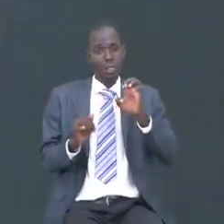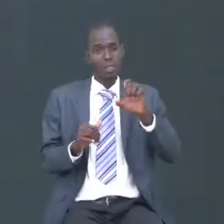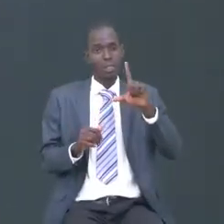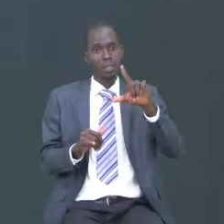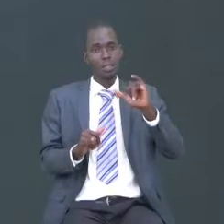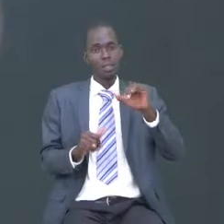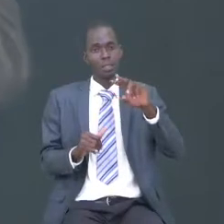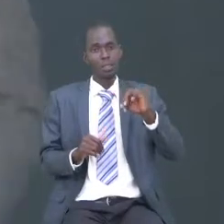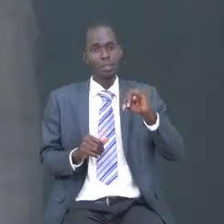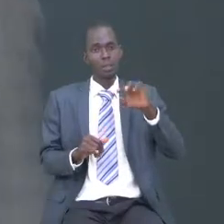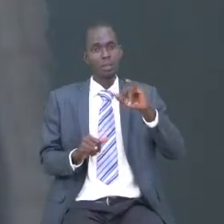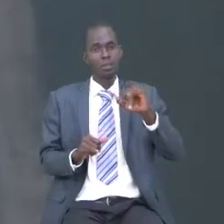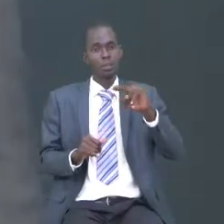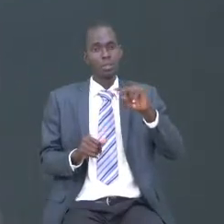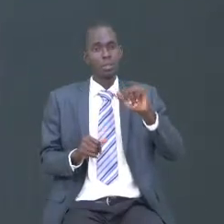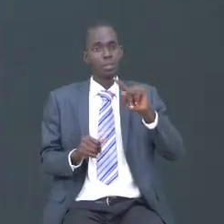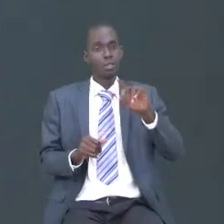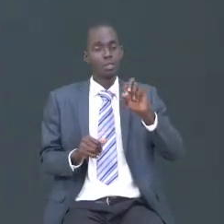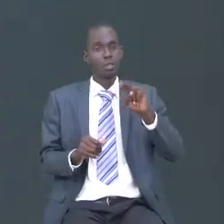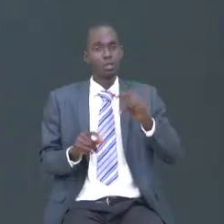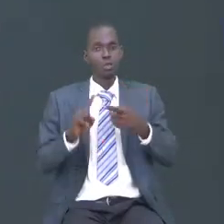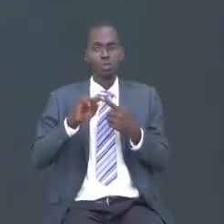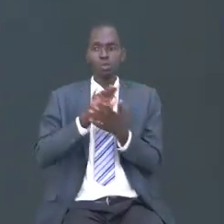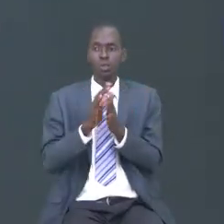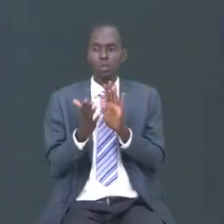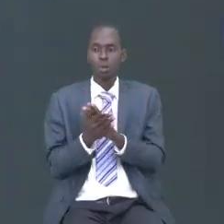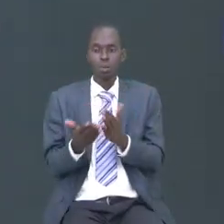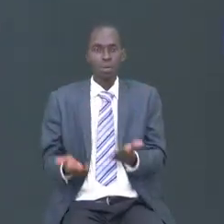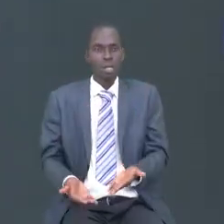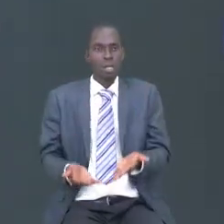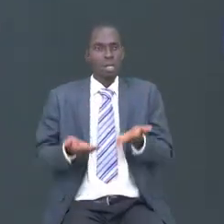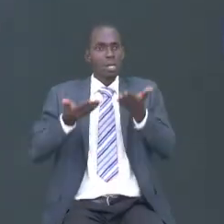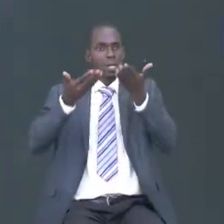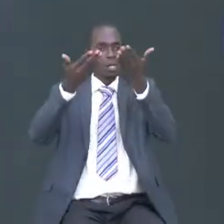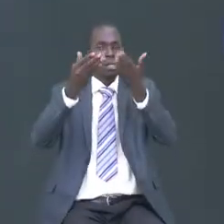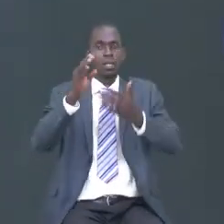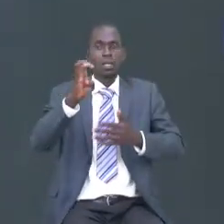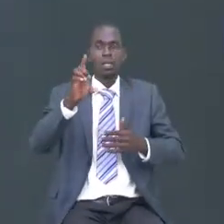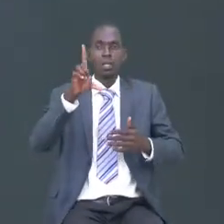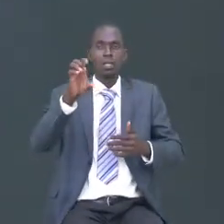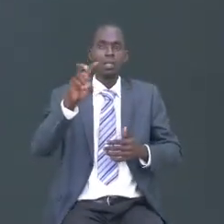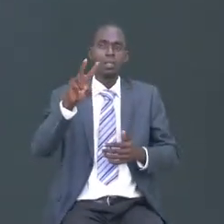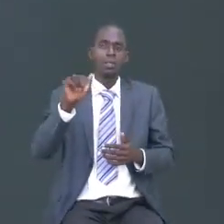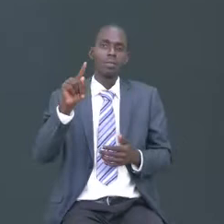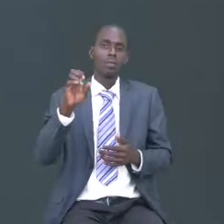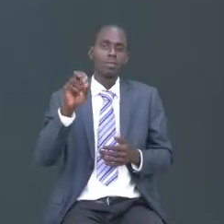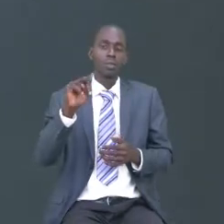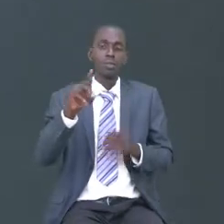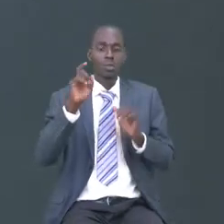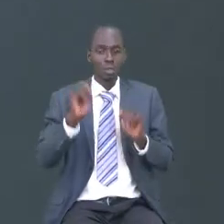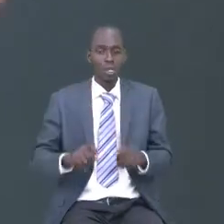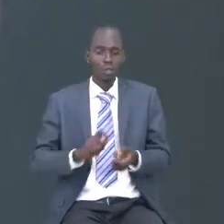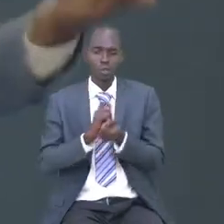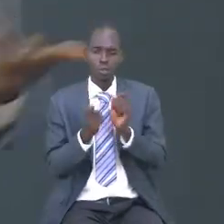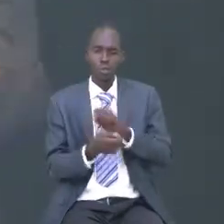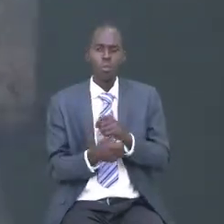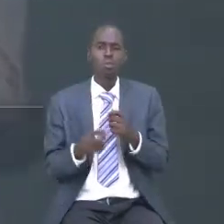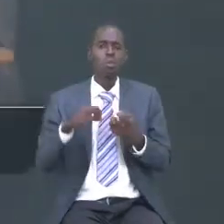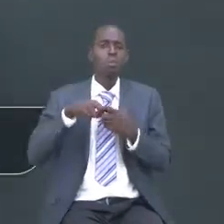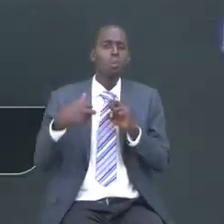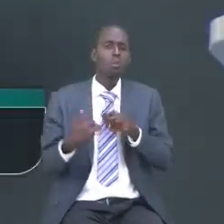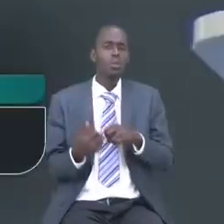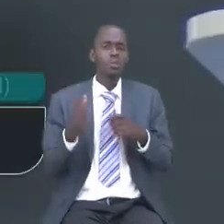they have done in your life. That's how you turn problem to progress. That's how